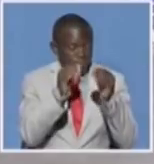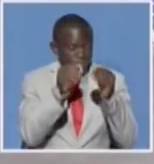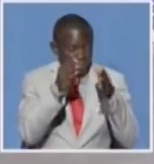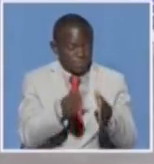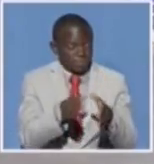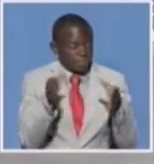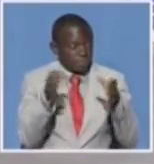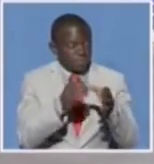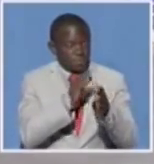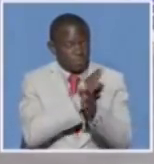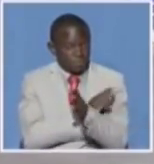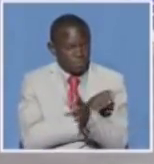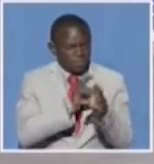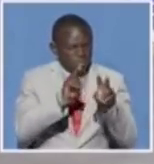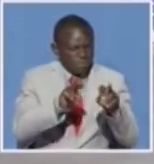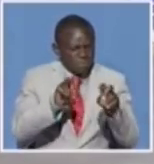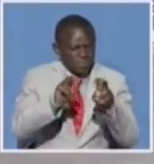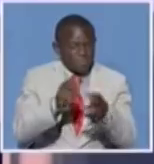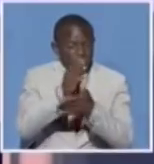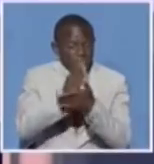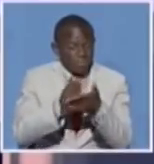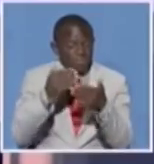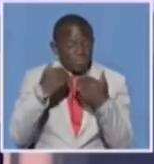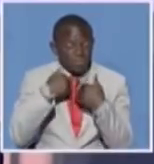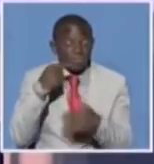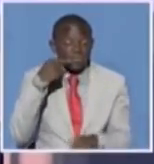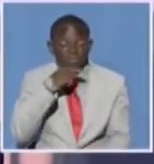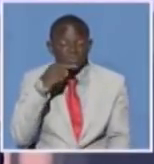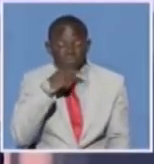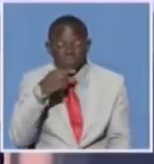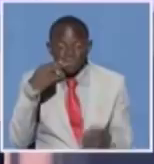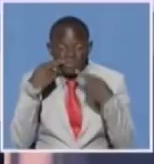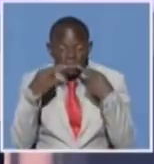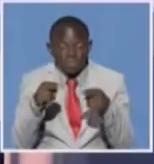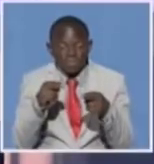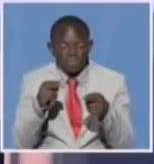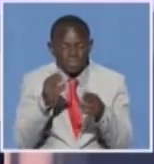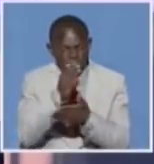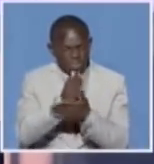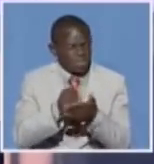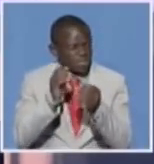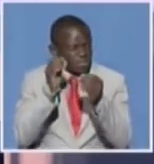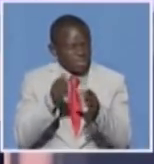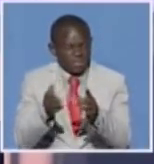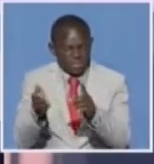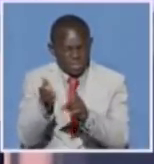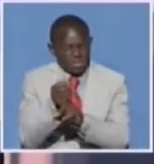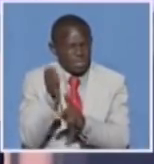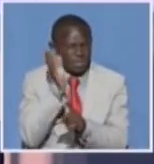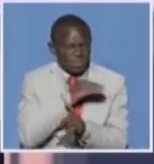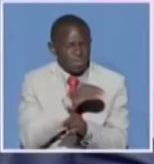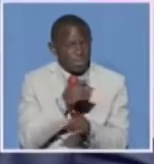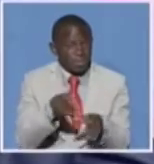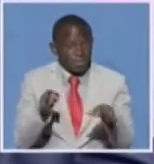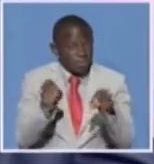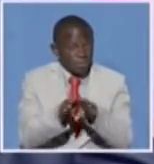wanting. Has this issue been closed? Has it been dealt with? No, because you see, the registration of teachers is